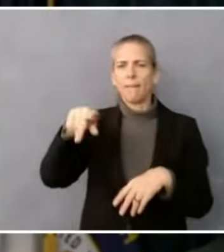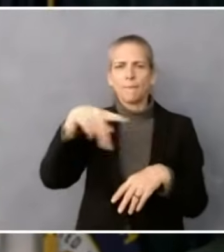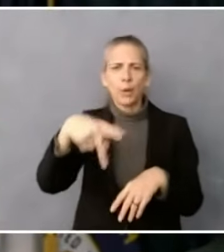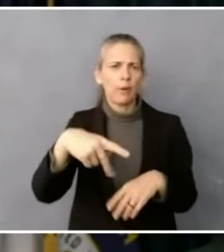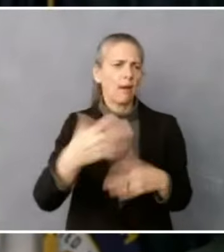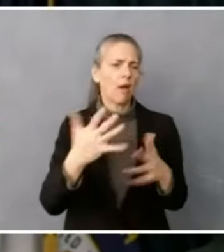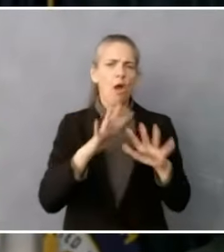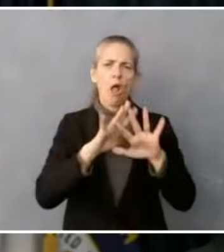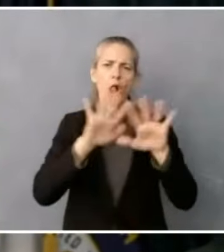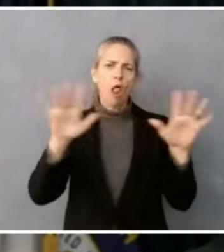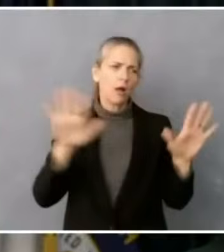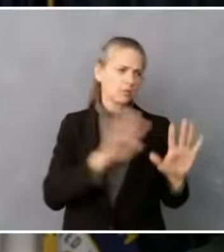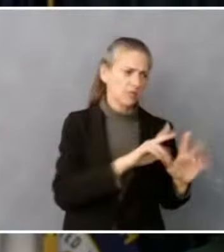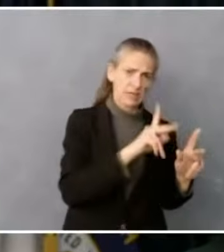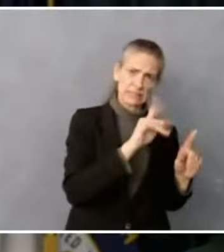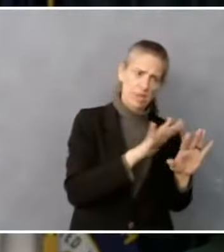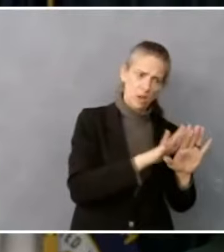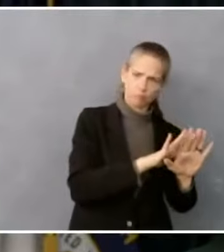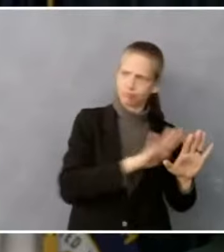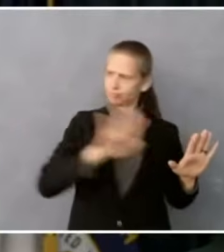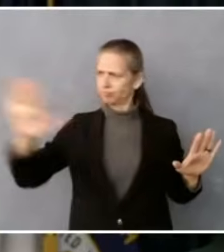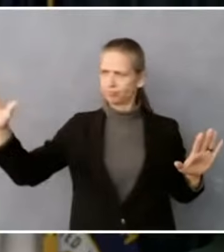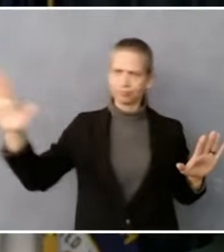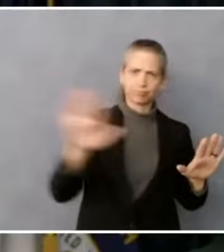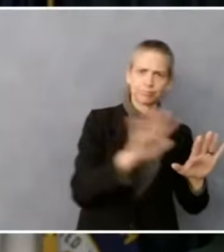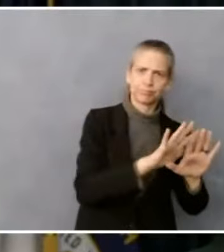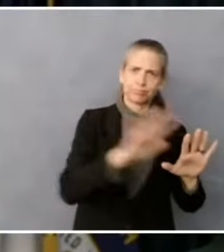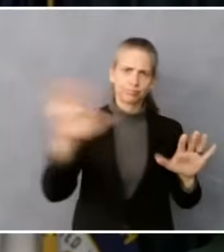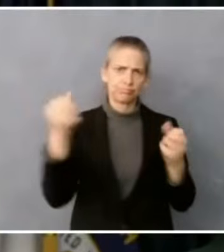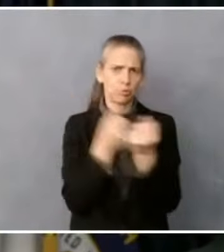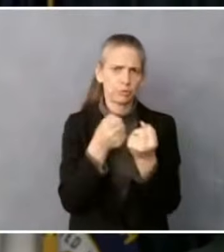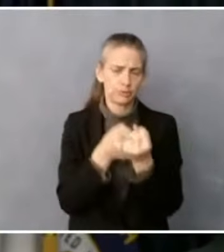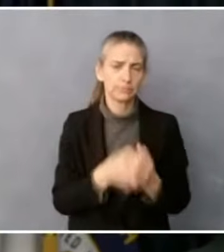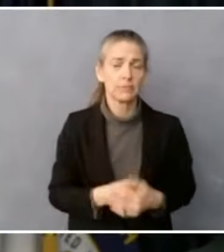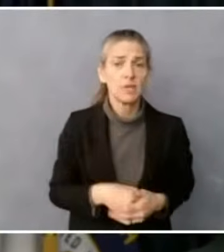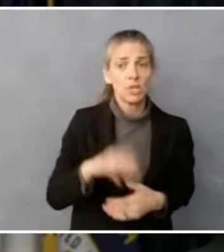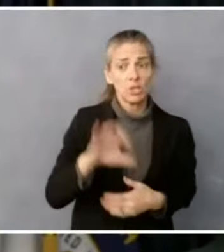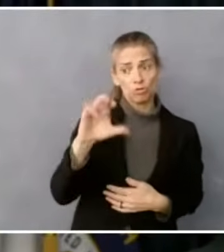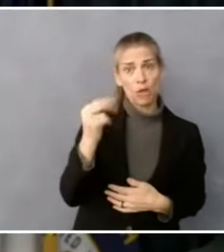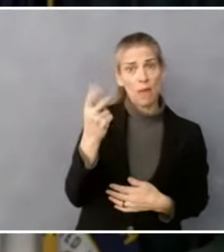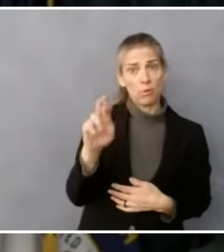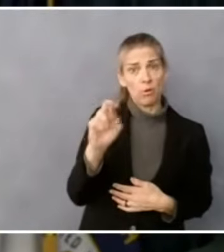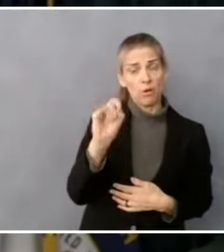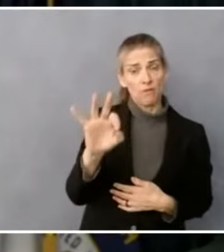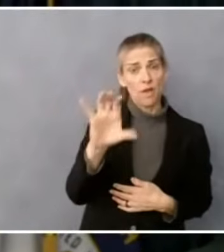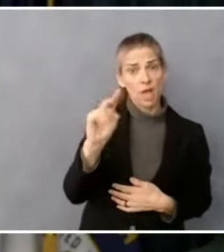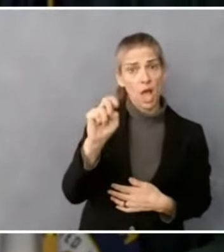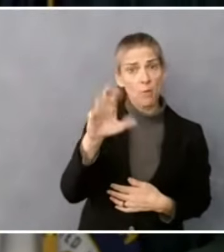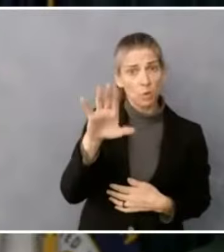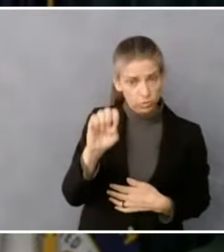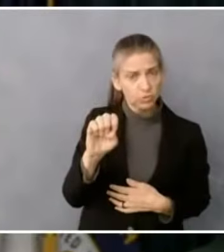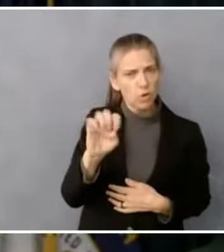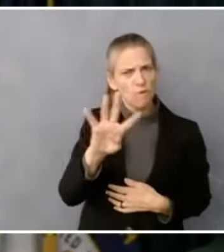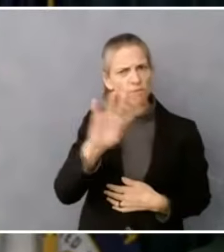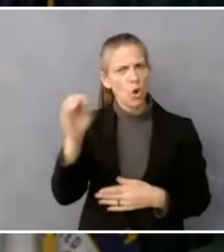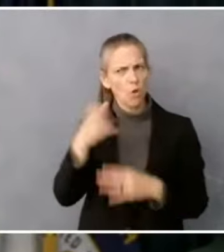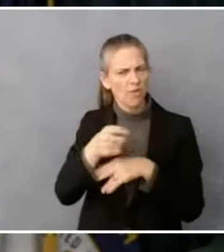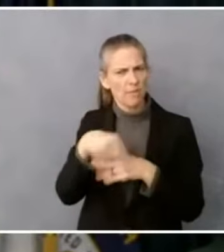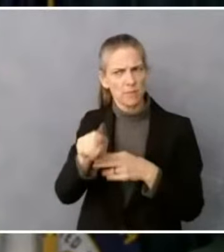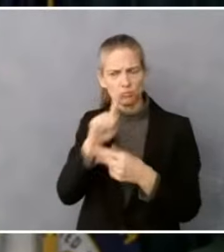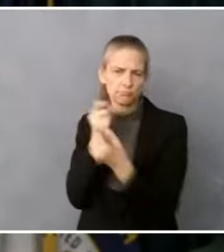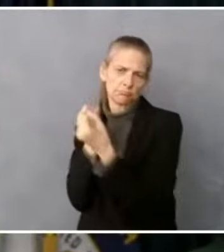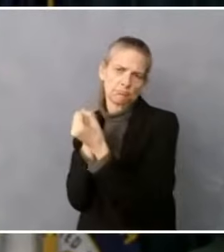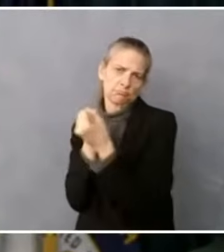between. Over 40 chambers of commerce, representing thousands of Kentucky businesses, large and small,